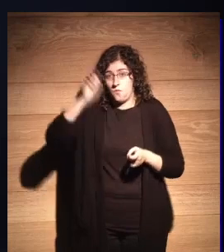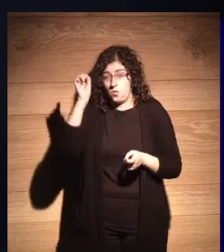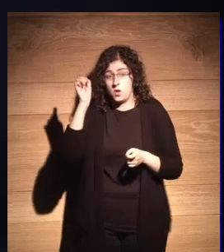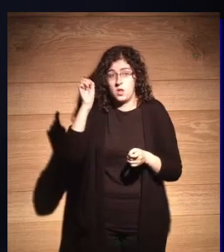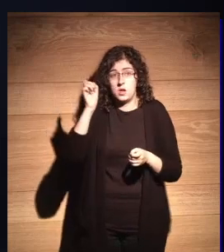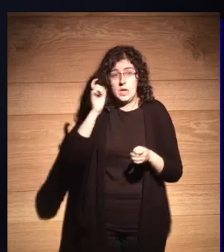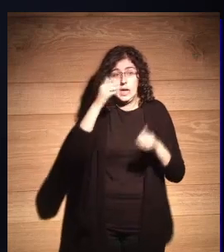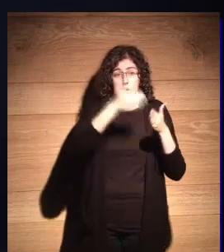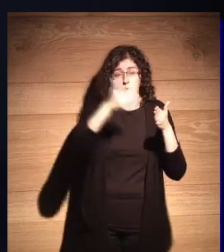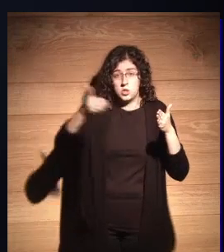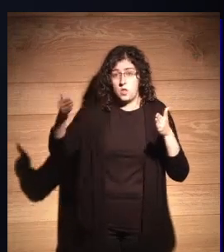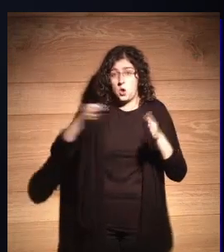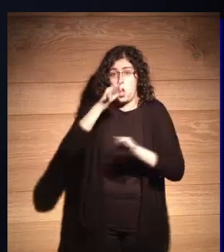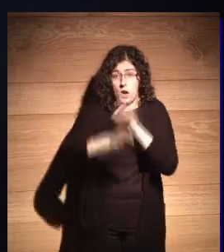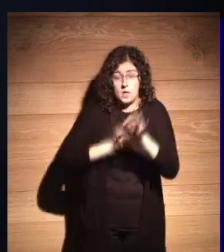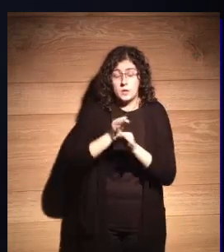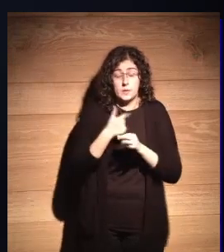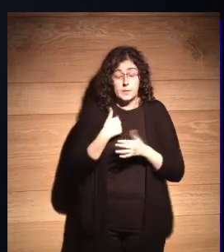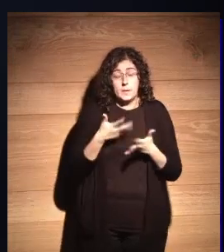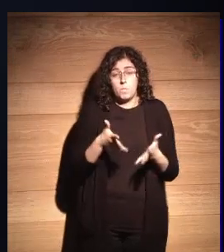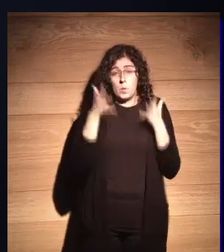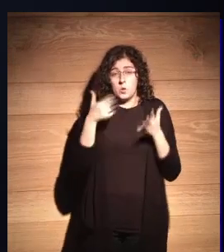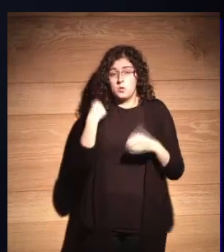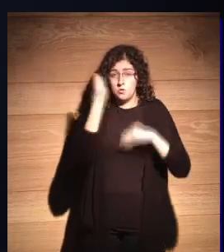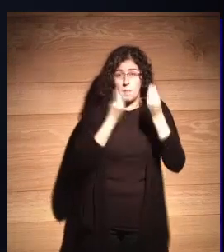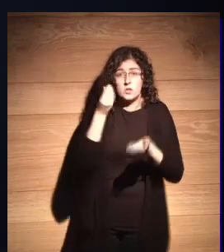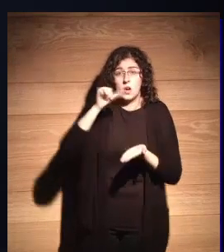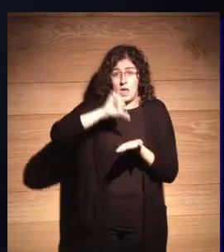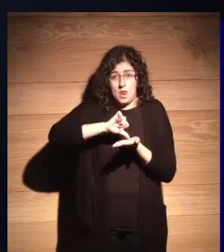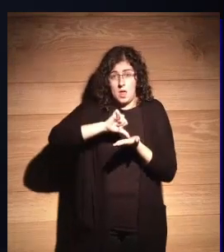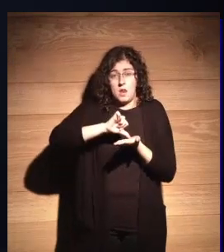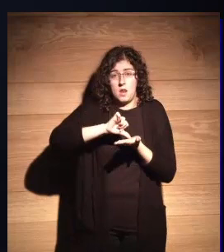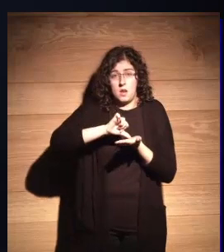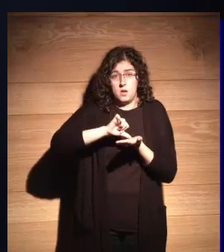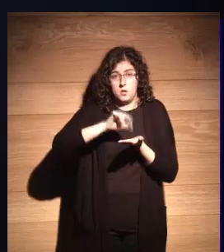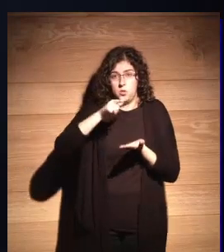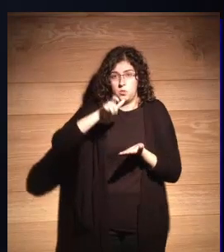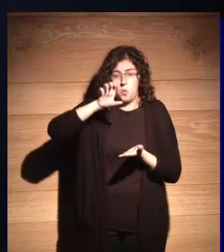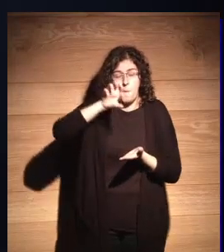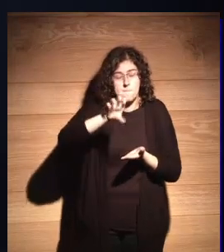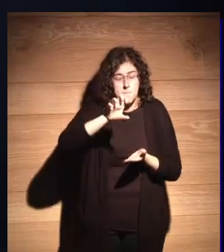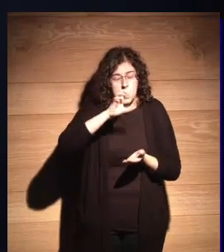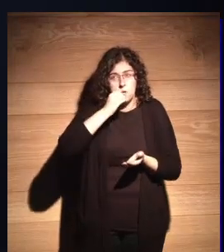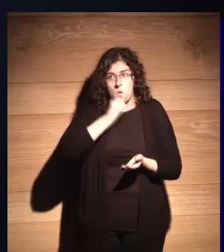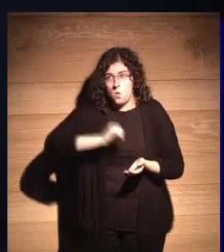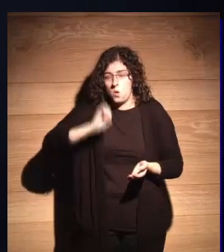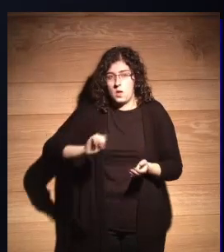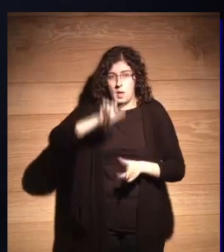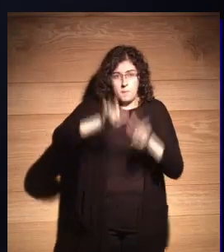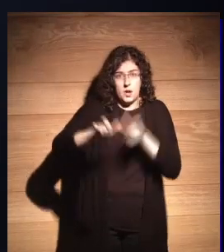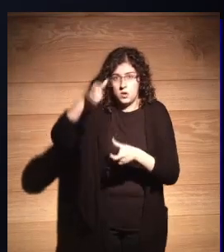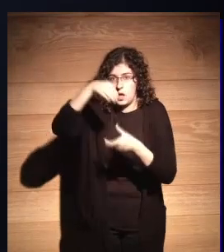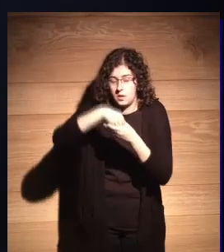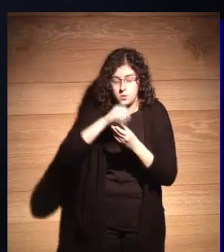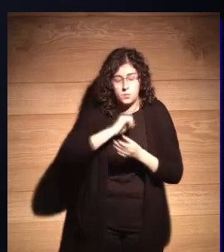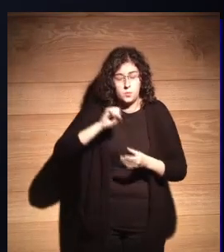I think Iran is a fascinating country, wonderful people, glorious past,